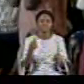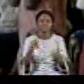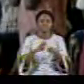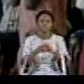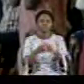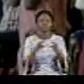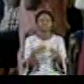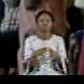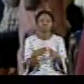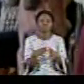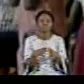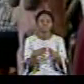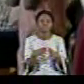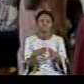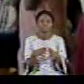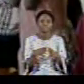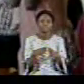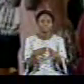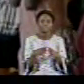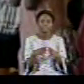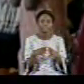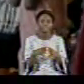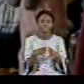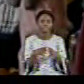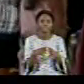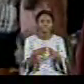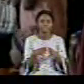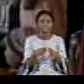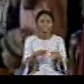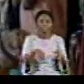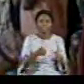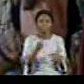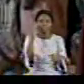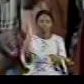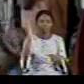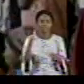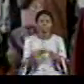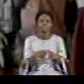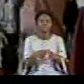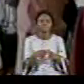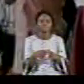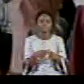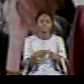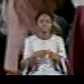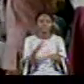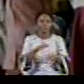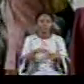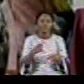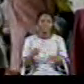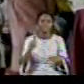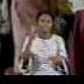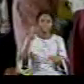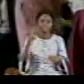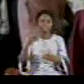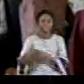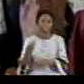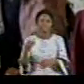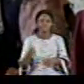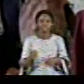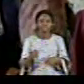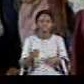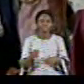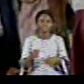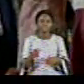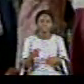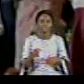lymph nodes on the two sides of his neck. But tonight, the redemptive power of God